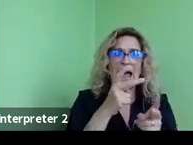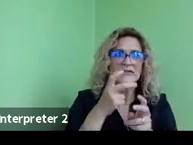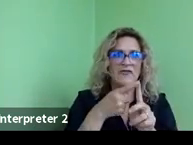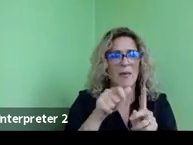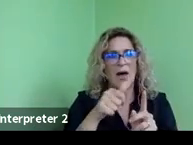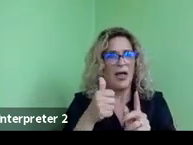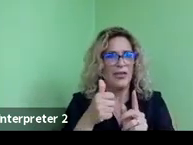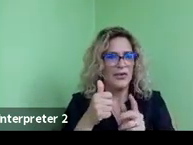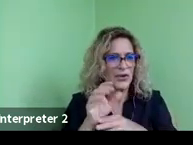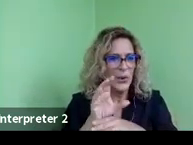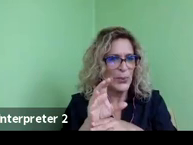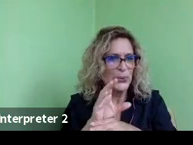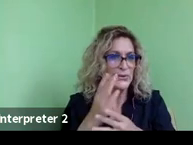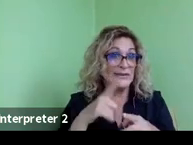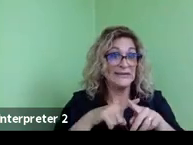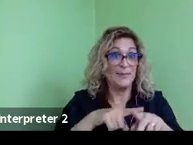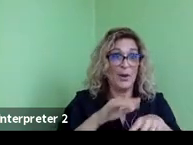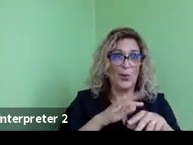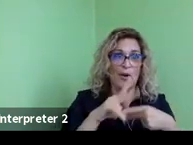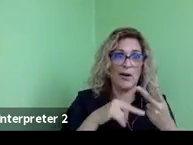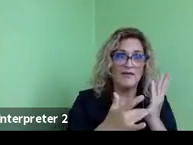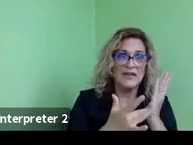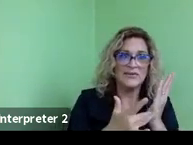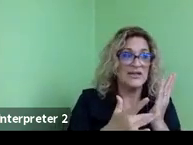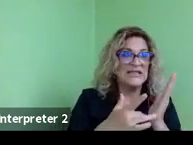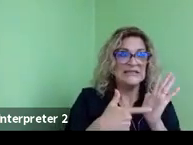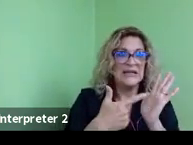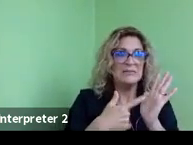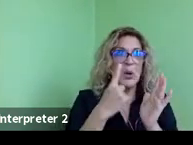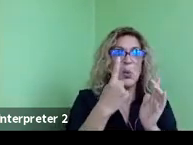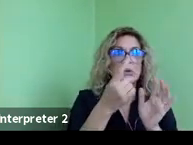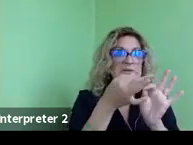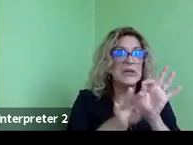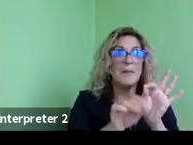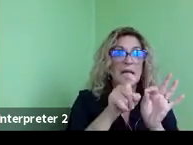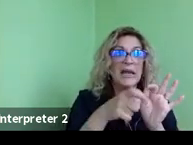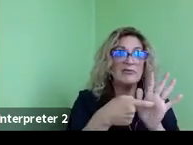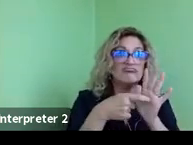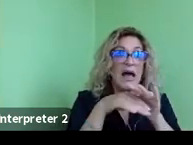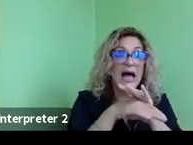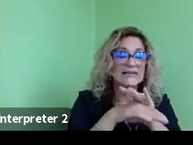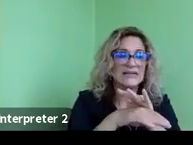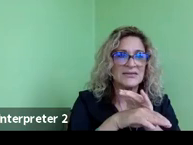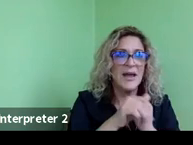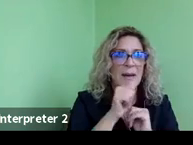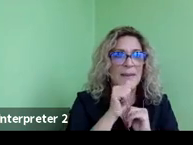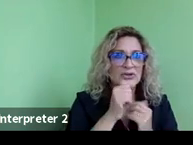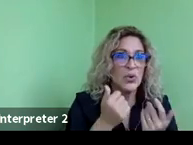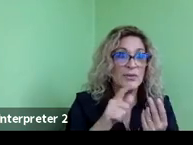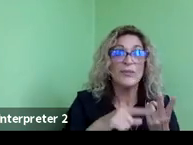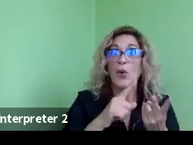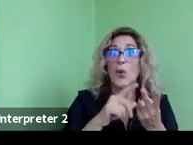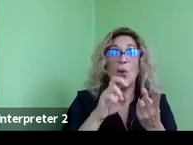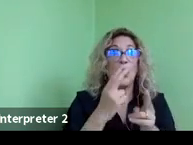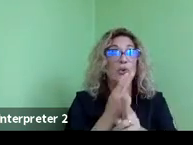of technology it is. All you might need is the password, or you just might need it to be on something that's not secure. So